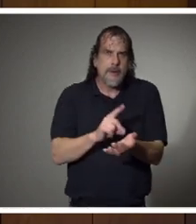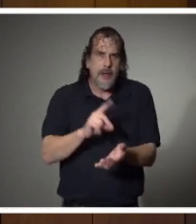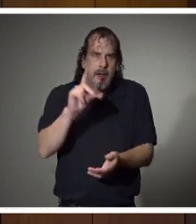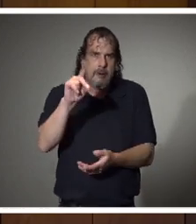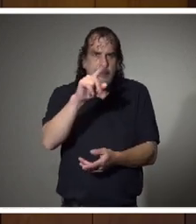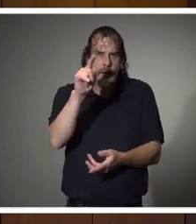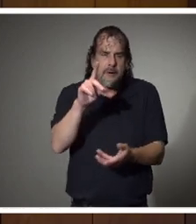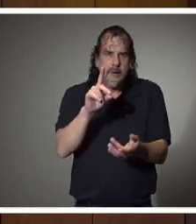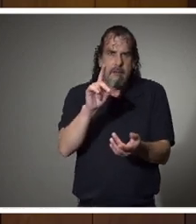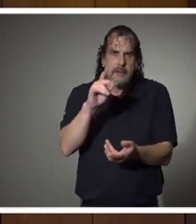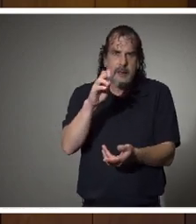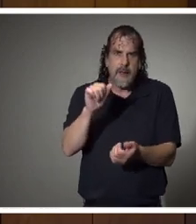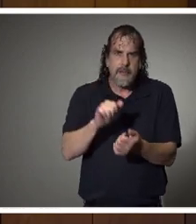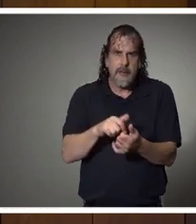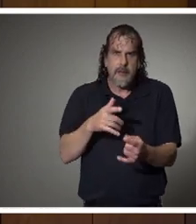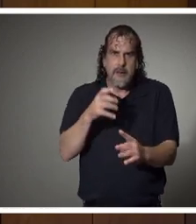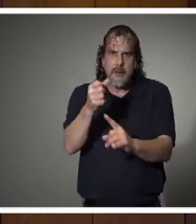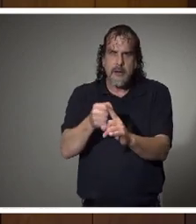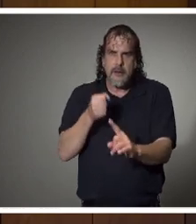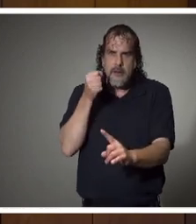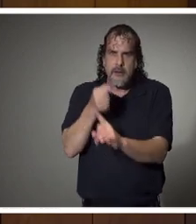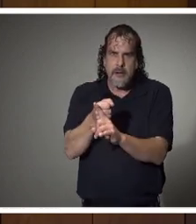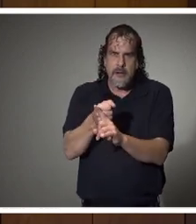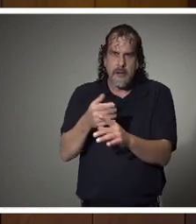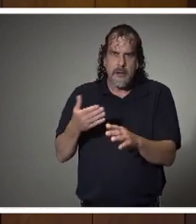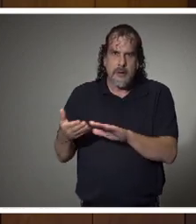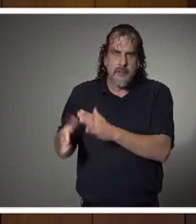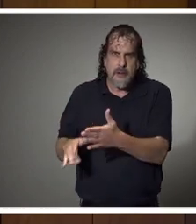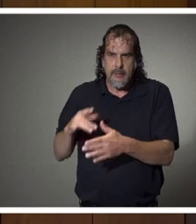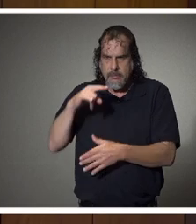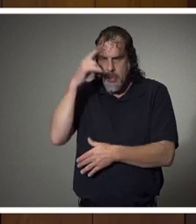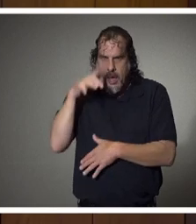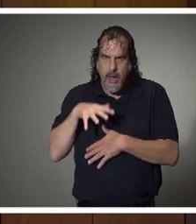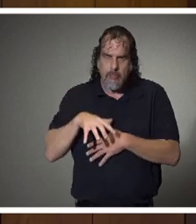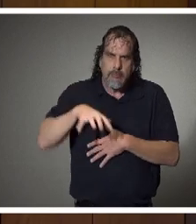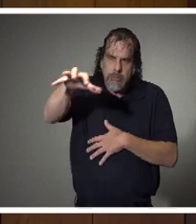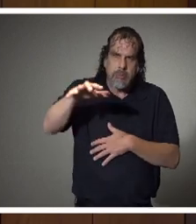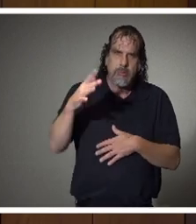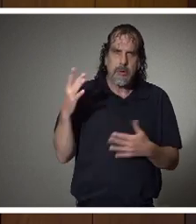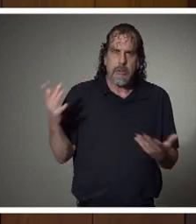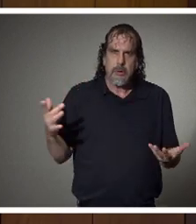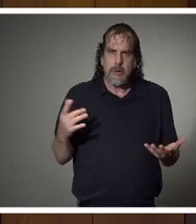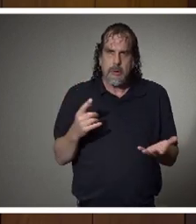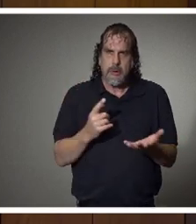disproportionate impact that the coronavirus deaths has on African Americans, and you're talking about